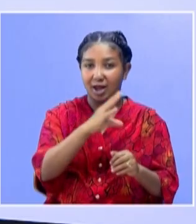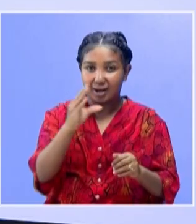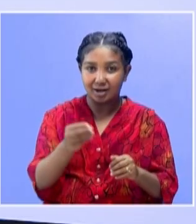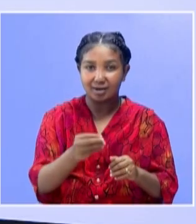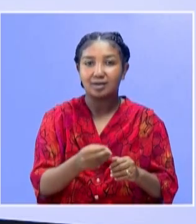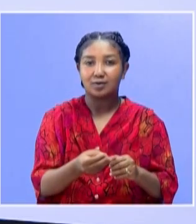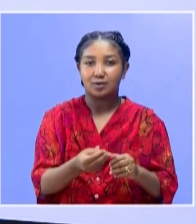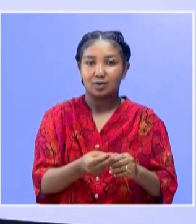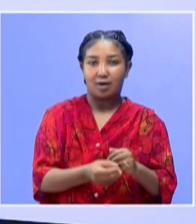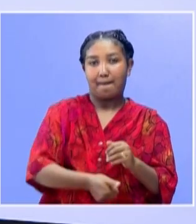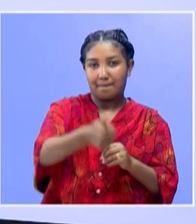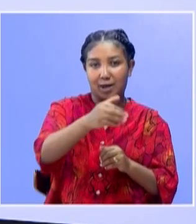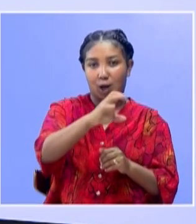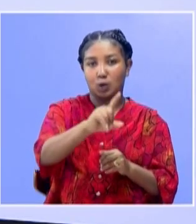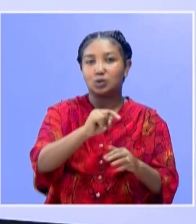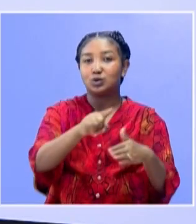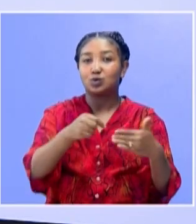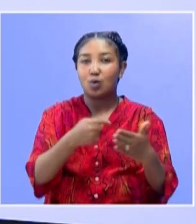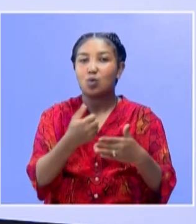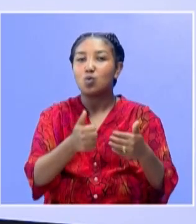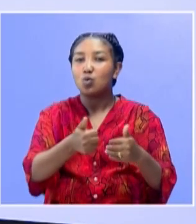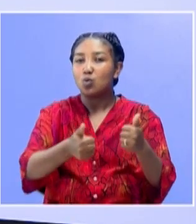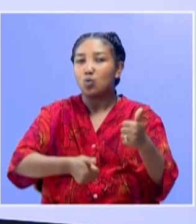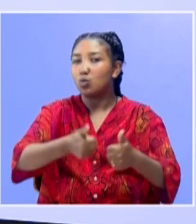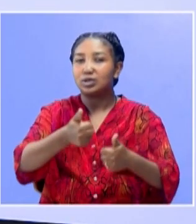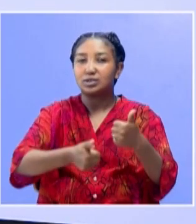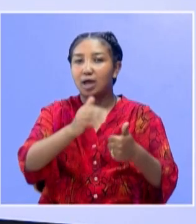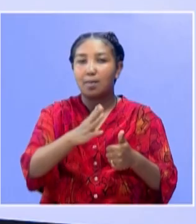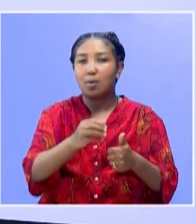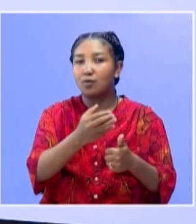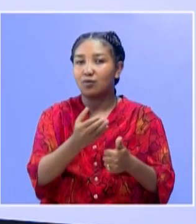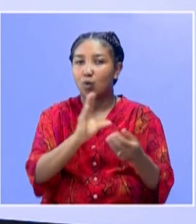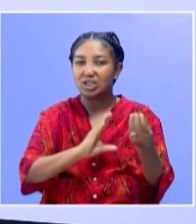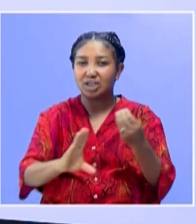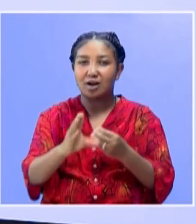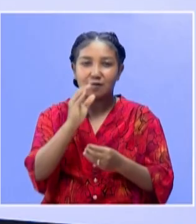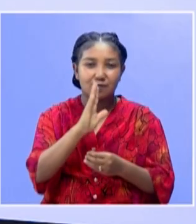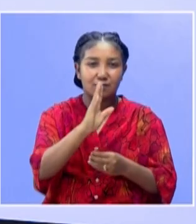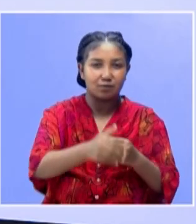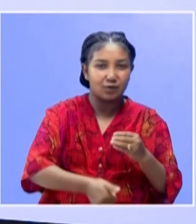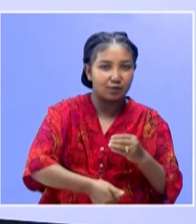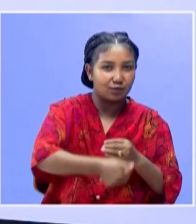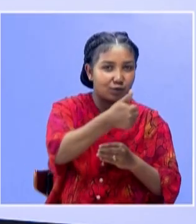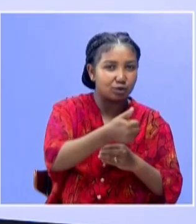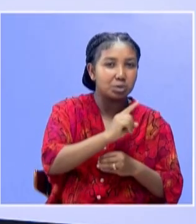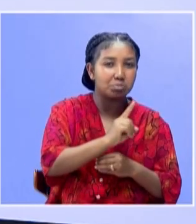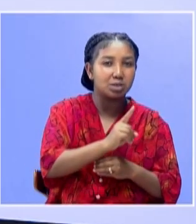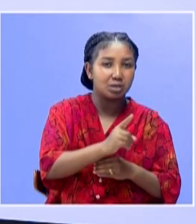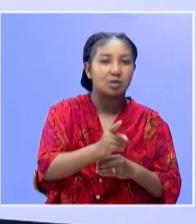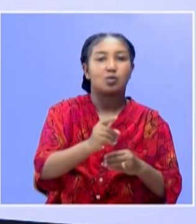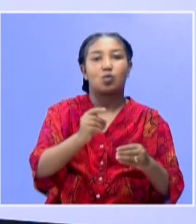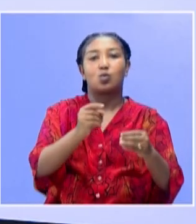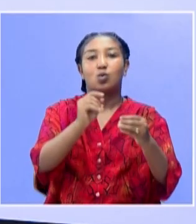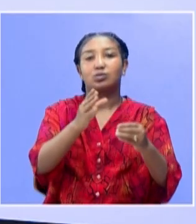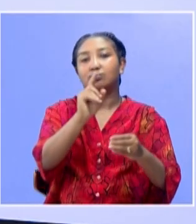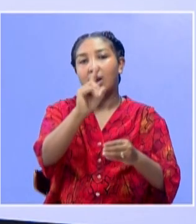it's also main clause. So in which type of conditional do we have a future main clause? Conditional